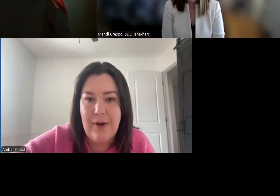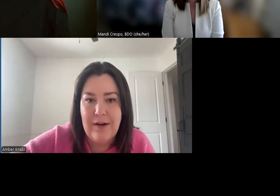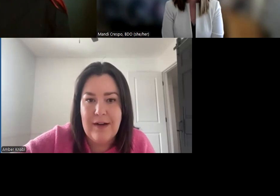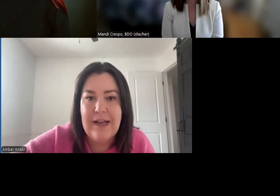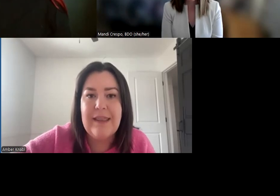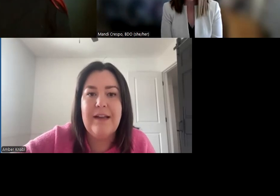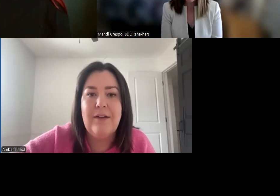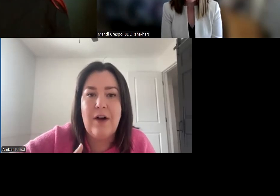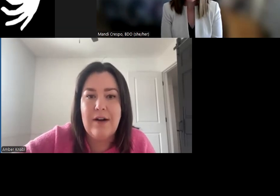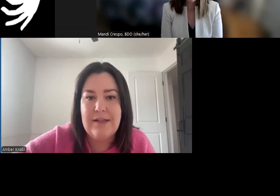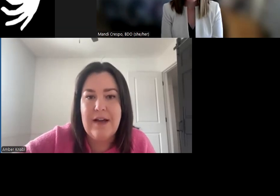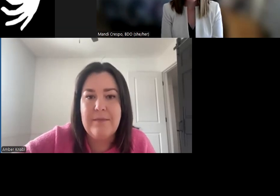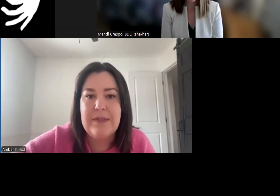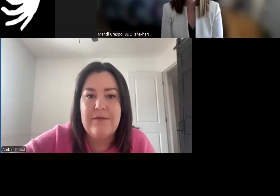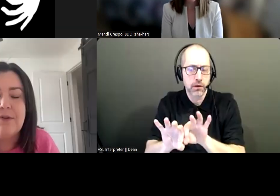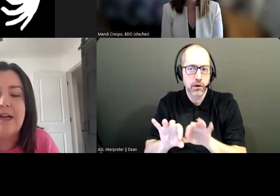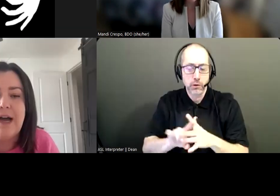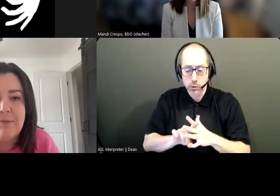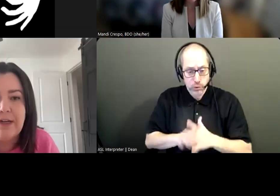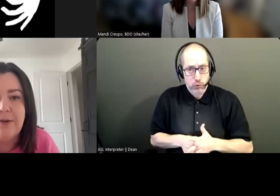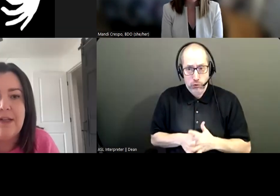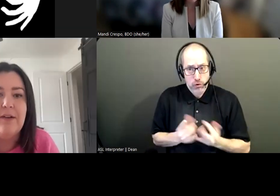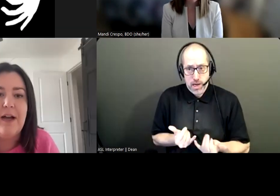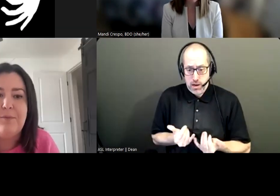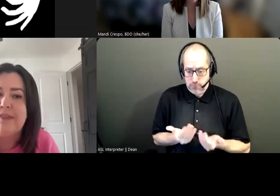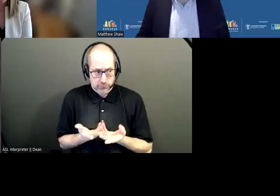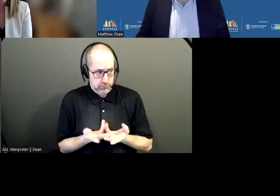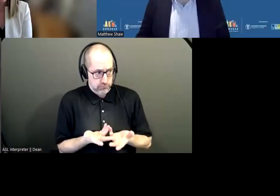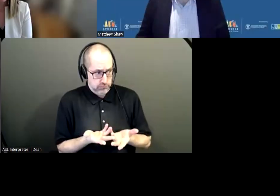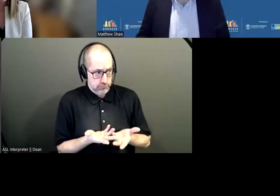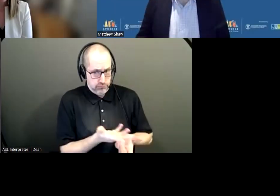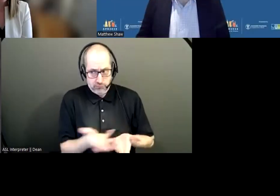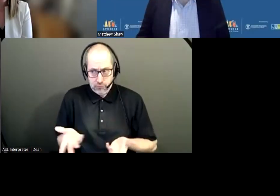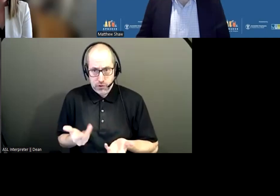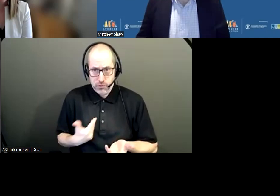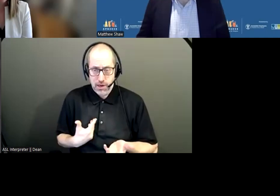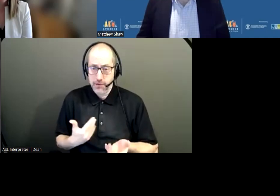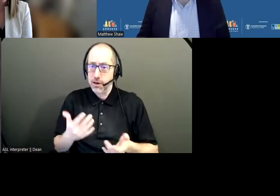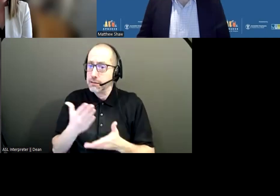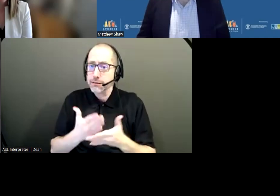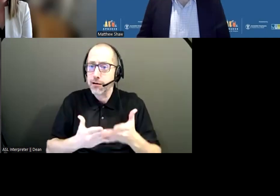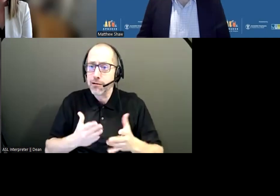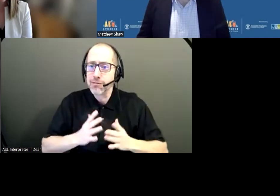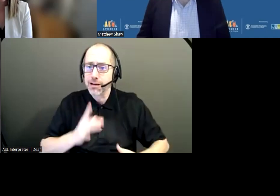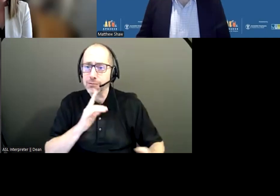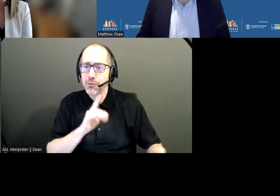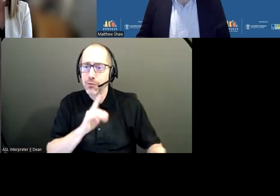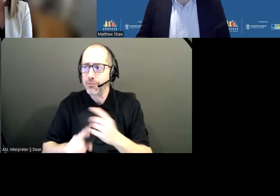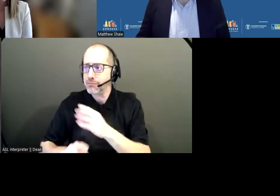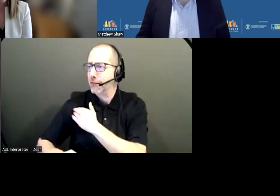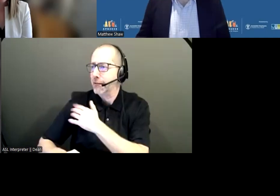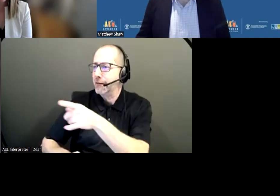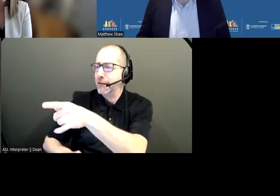you are. I think a lot of the times, folks that I'm working with, they'll come with a big lofty goal. They have their sights set on